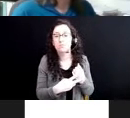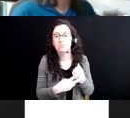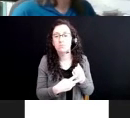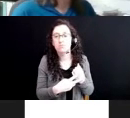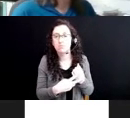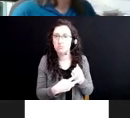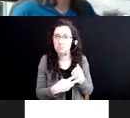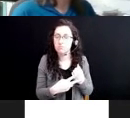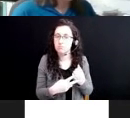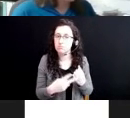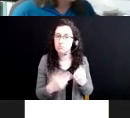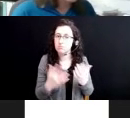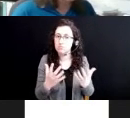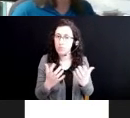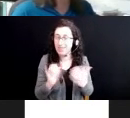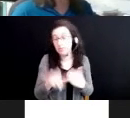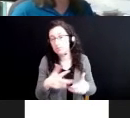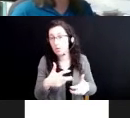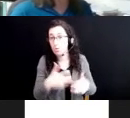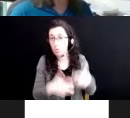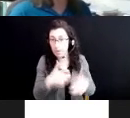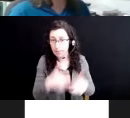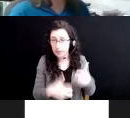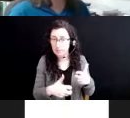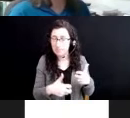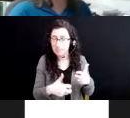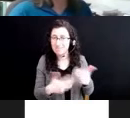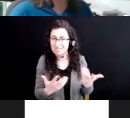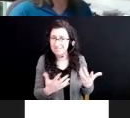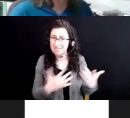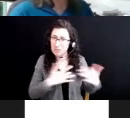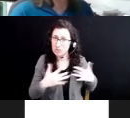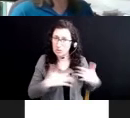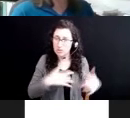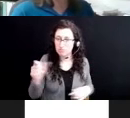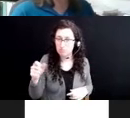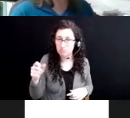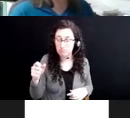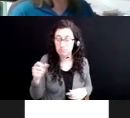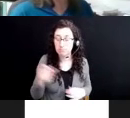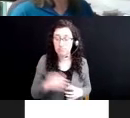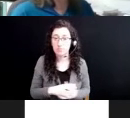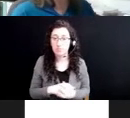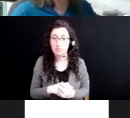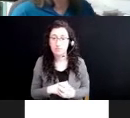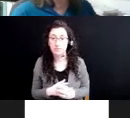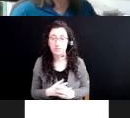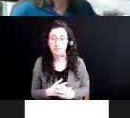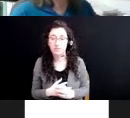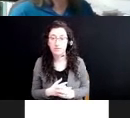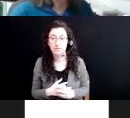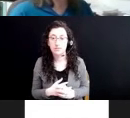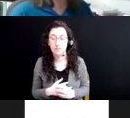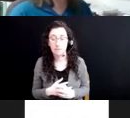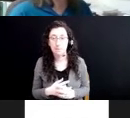something that is a problem and of concern. Water, we have, just as the previous